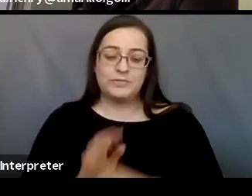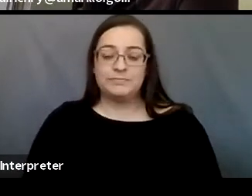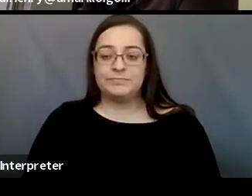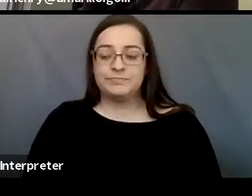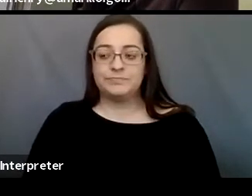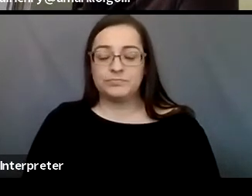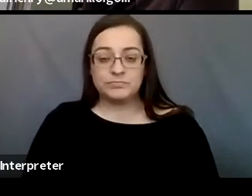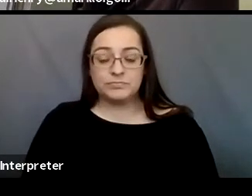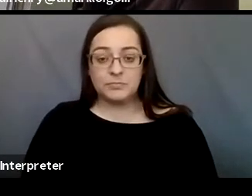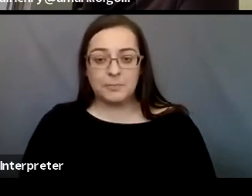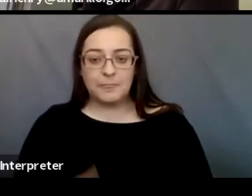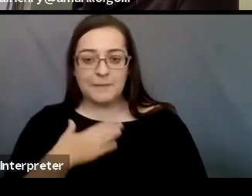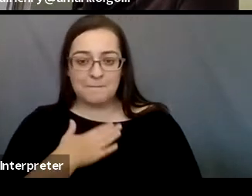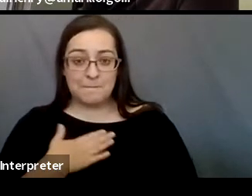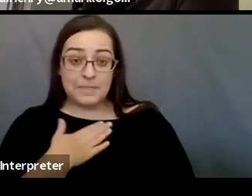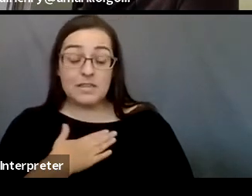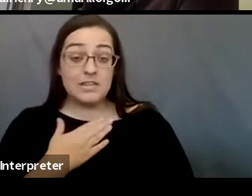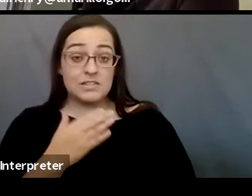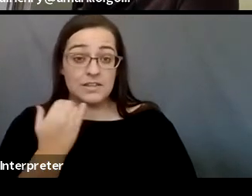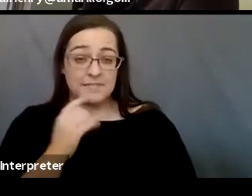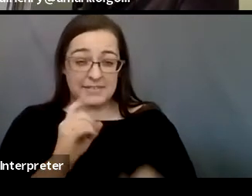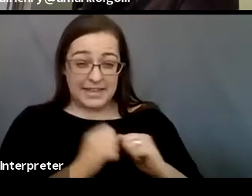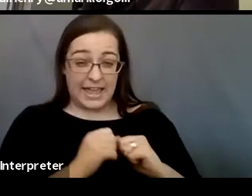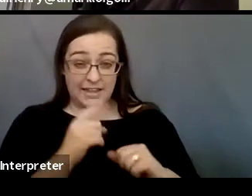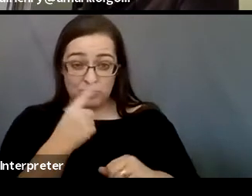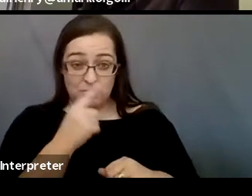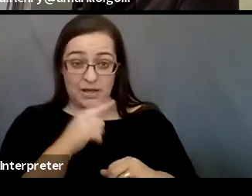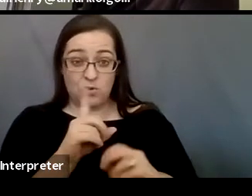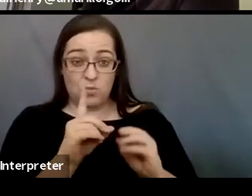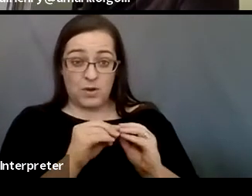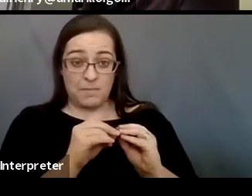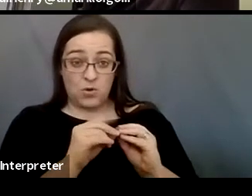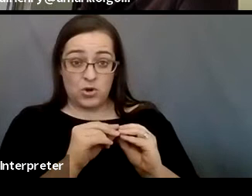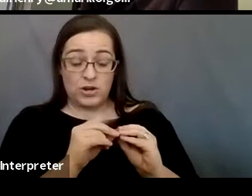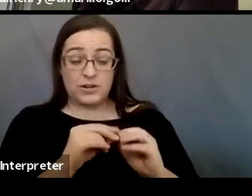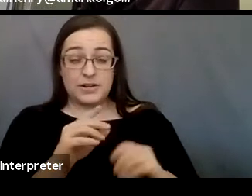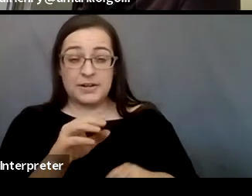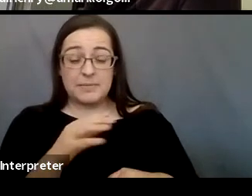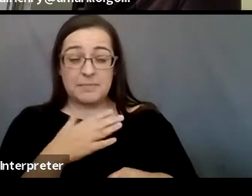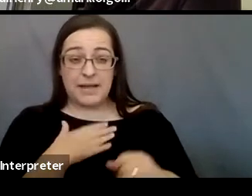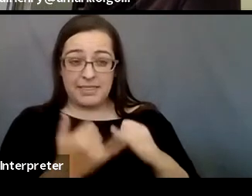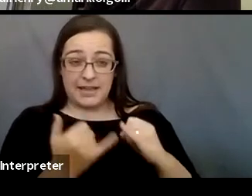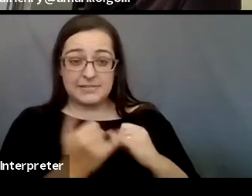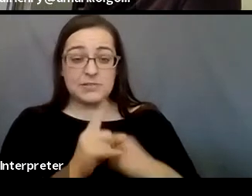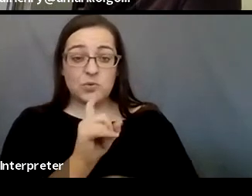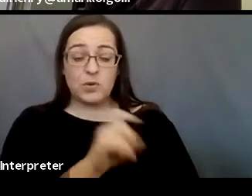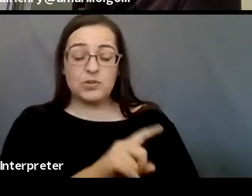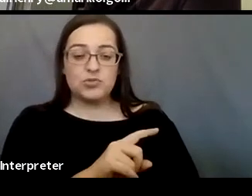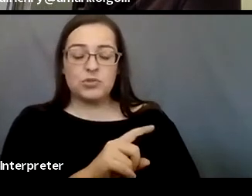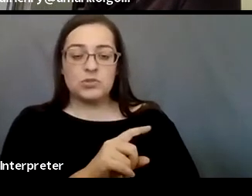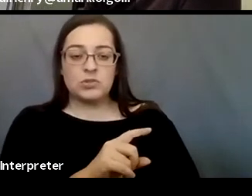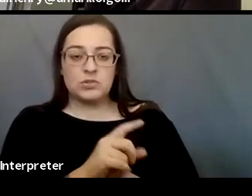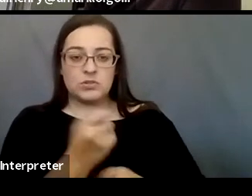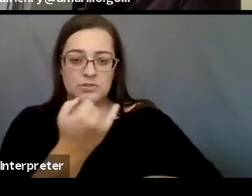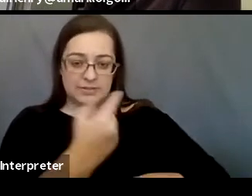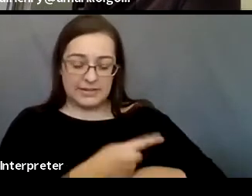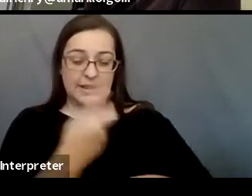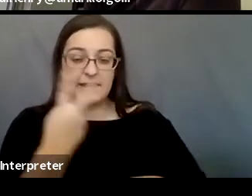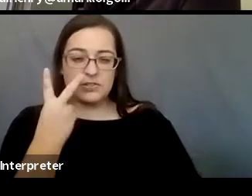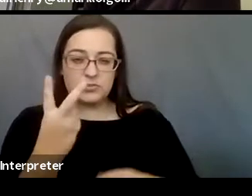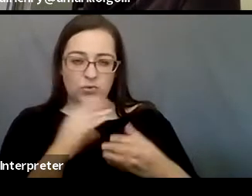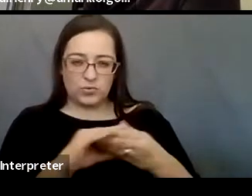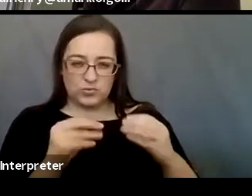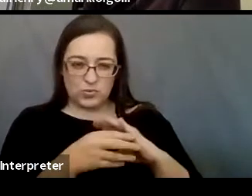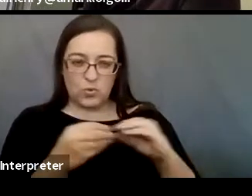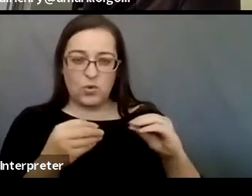Absolutely. And please, if I can, ask one more, that would be awesome. Just my last question would be, today I saw a story on